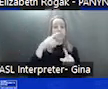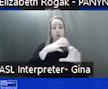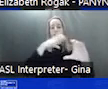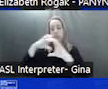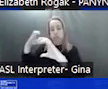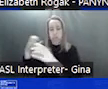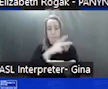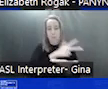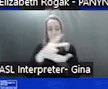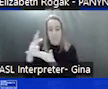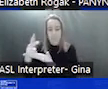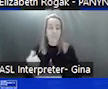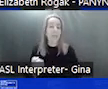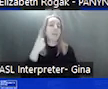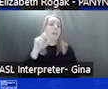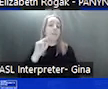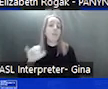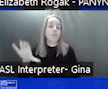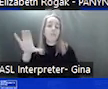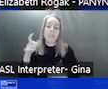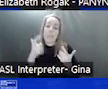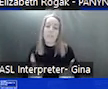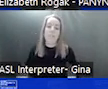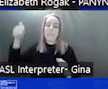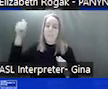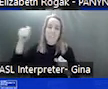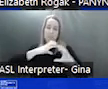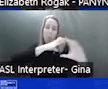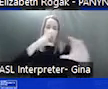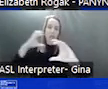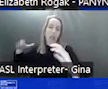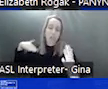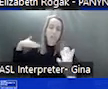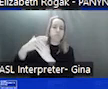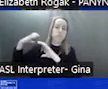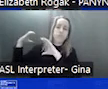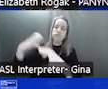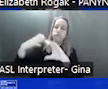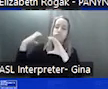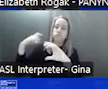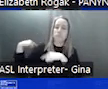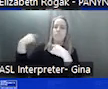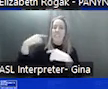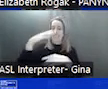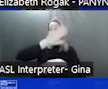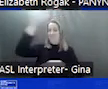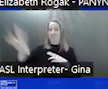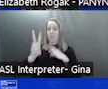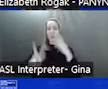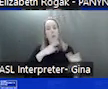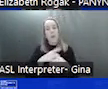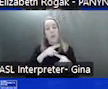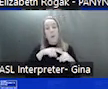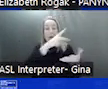the largest motor coach travel and tourism destination in the world, and yet it has the smallest amount of motor coach parking among all